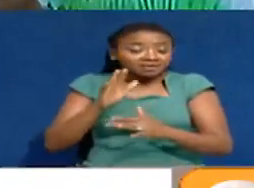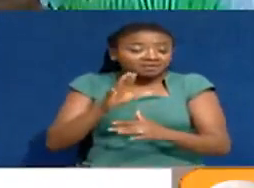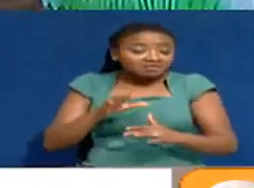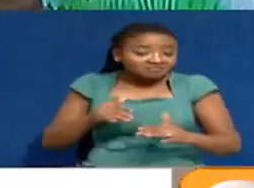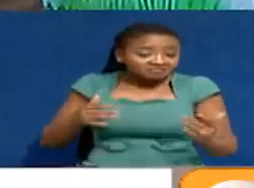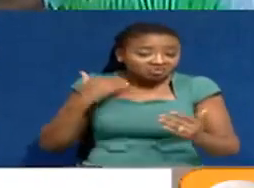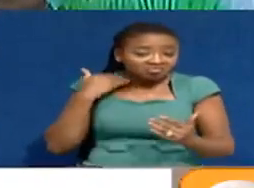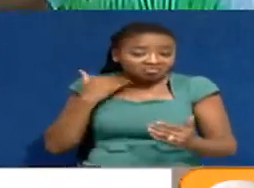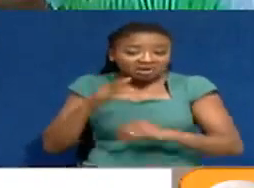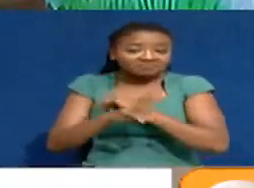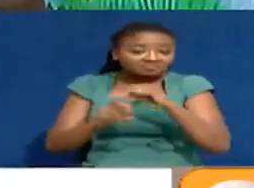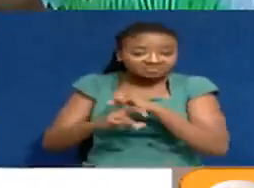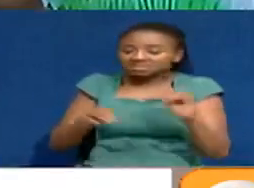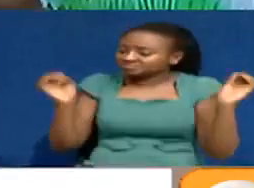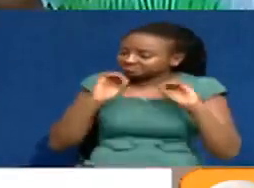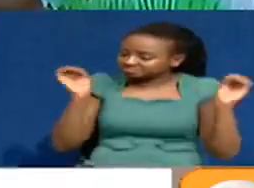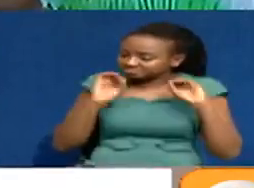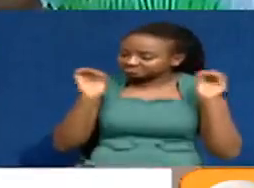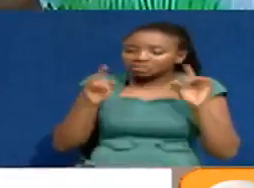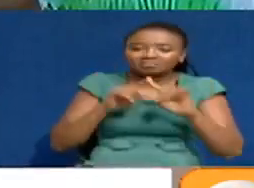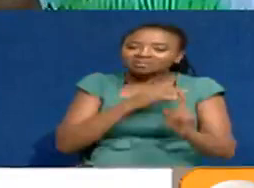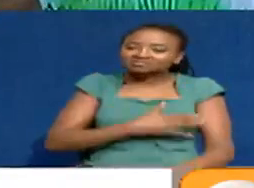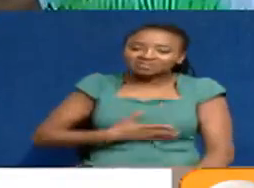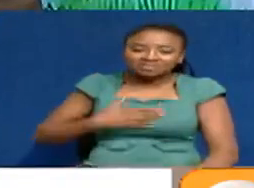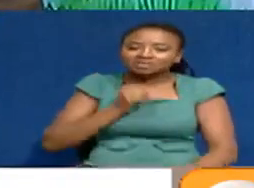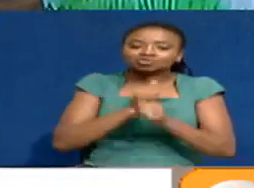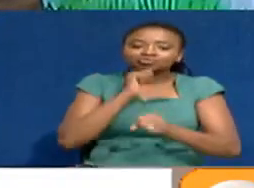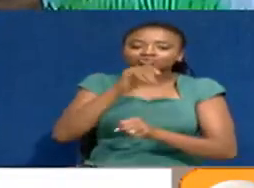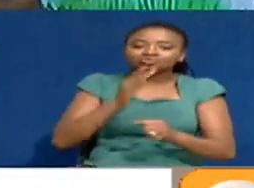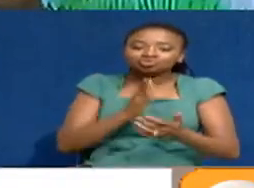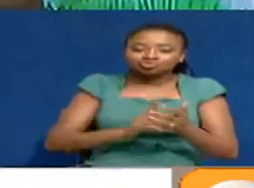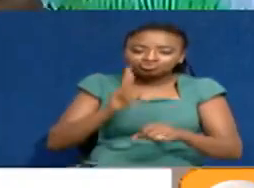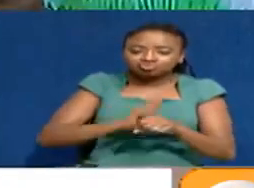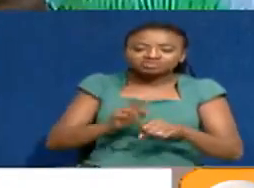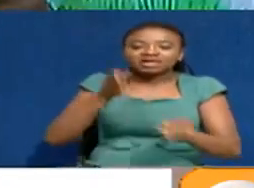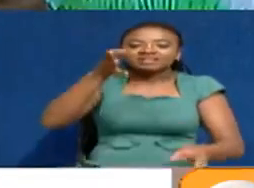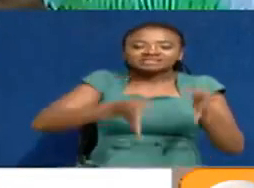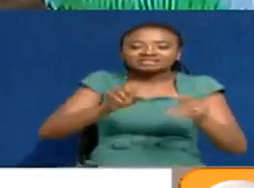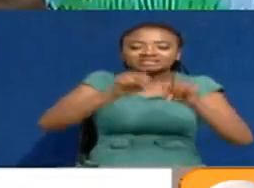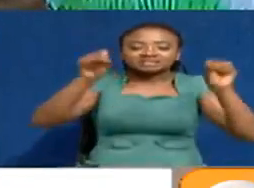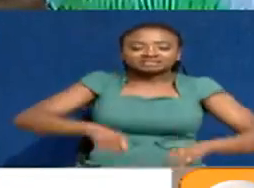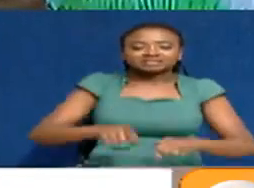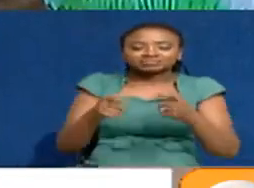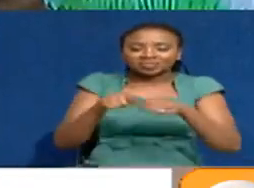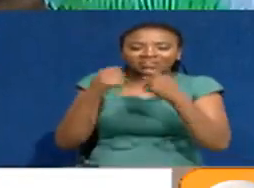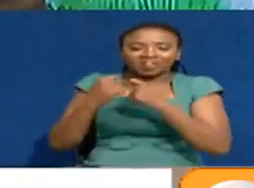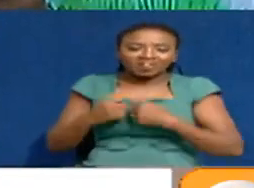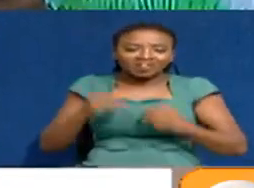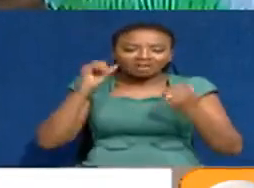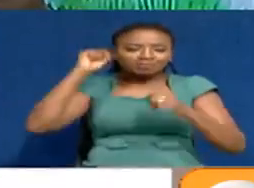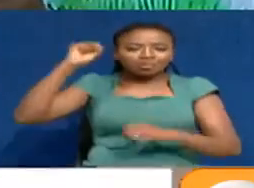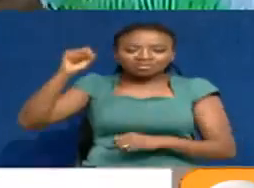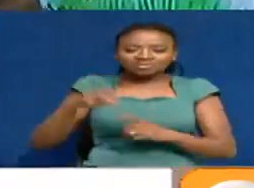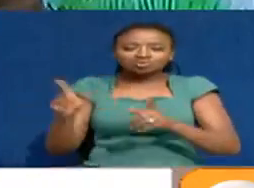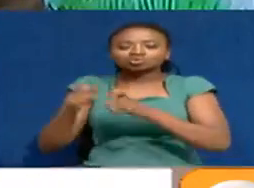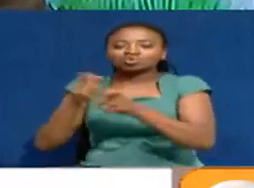You know, and I'm saying, Wahiga, let us not use the criminal justice system to manage politics. Politics is managed